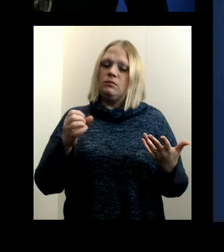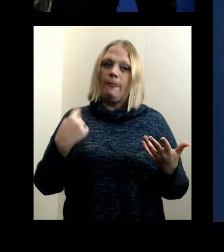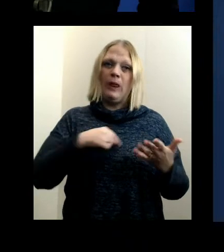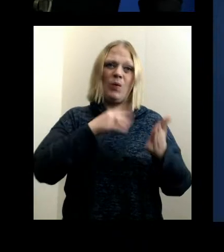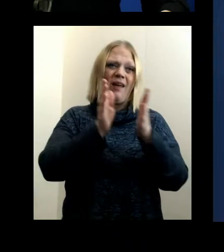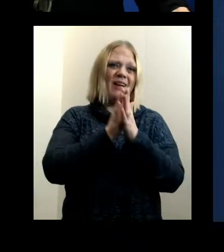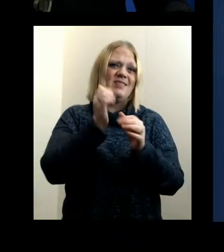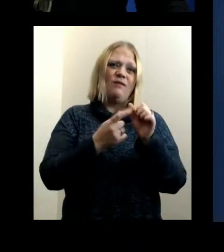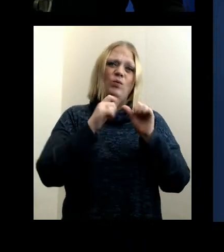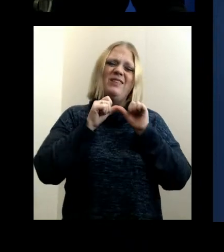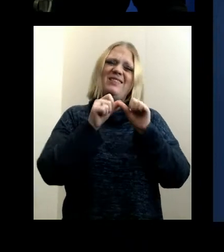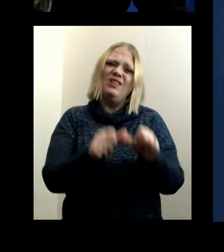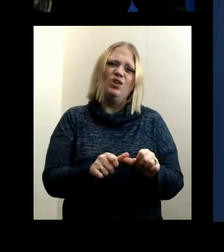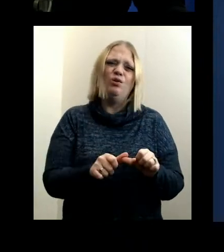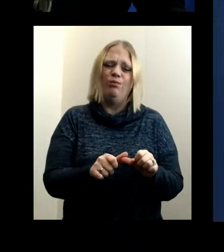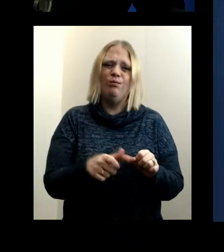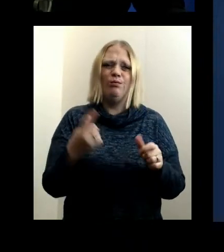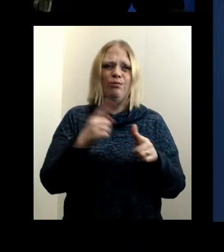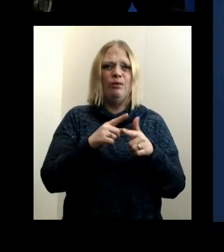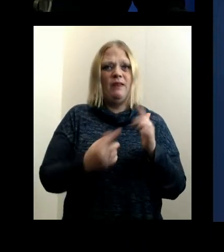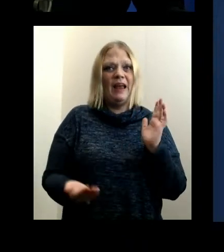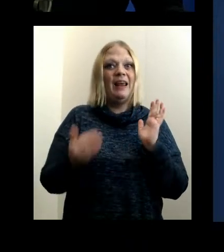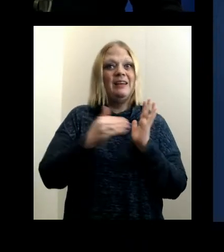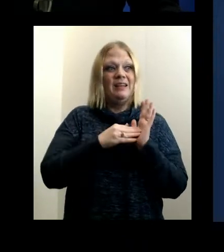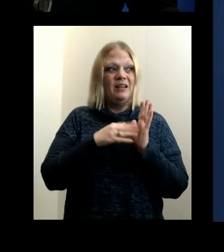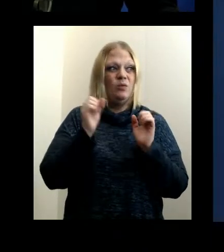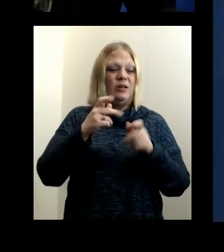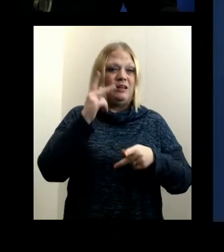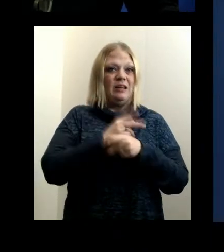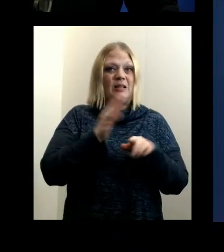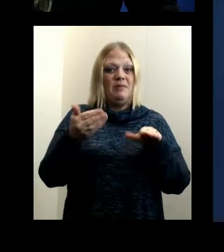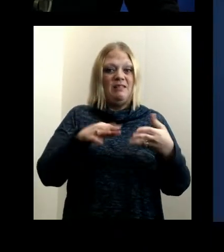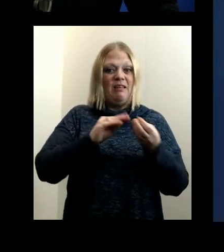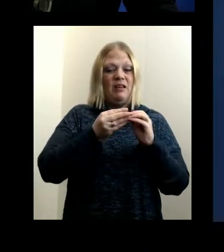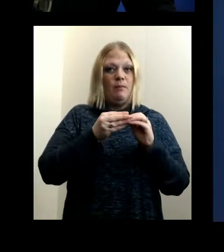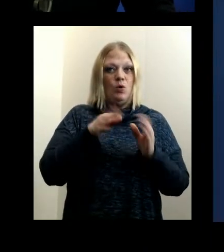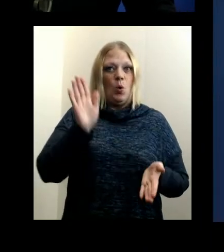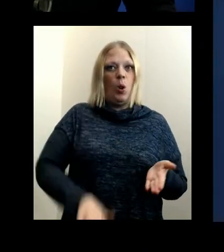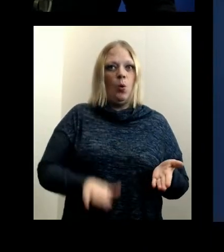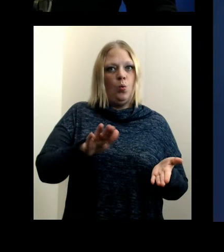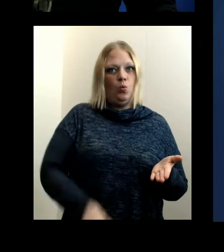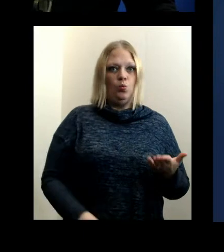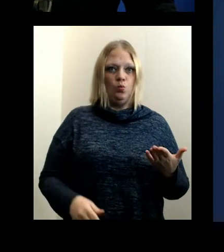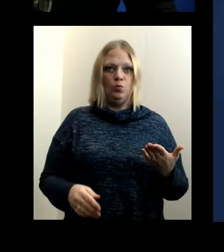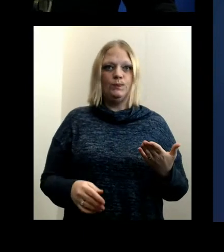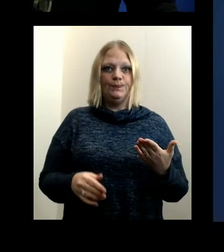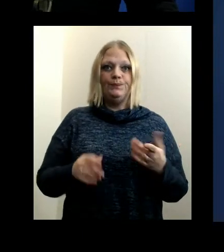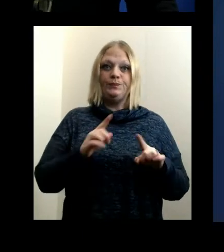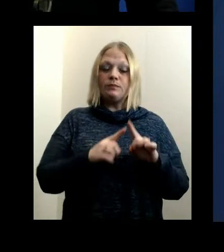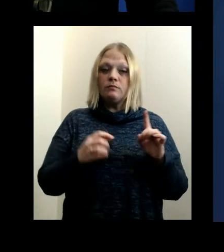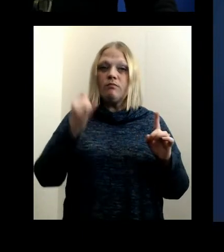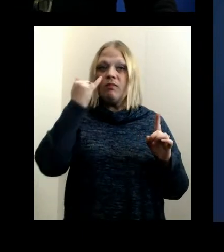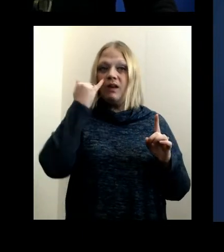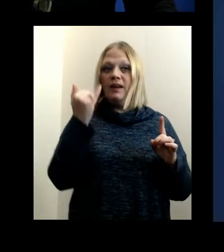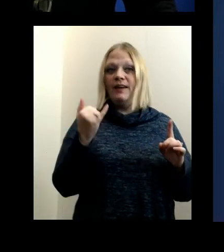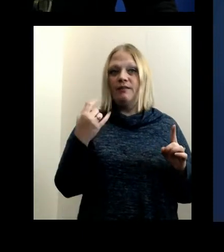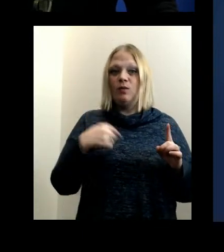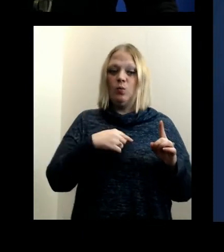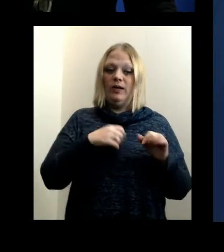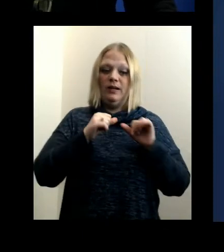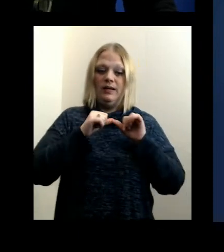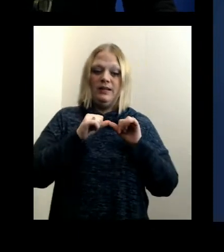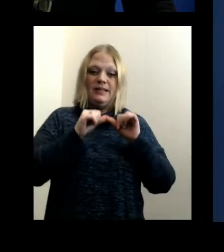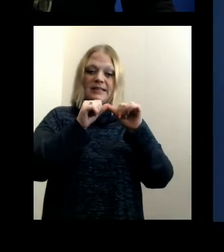asking everyone to continue that so we can once again keep this death total low. But if we were to